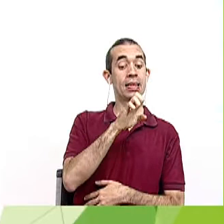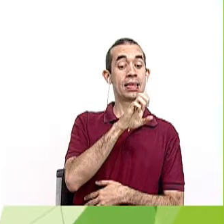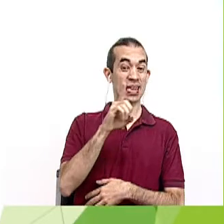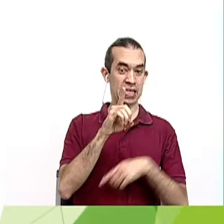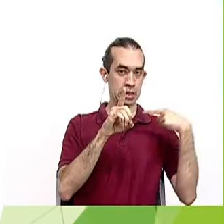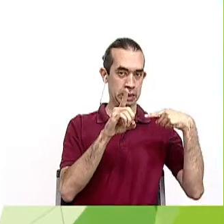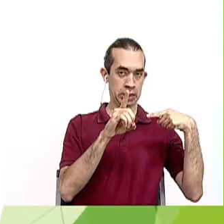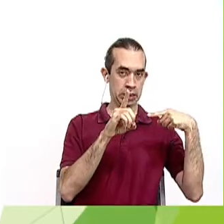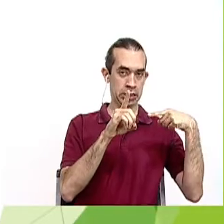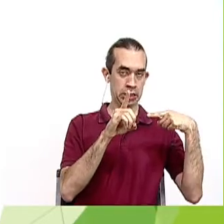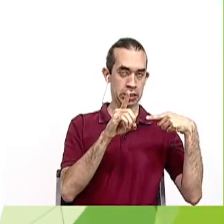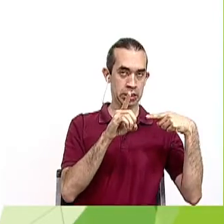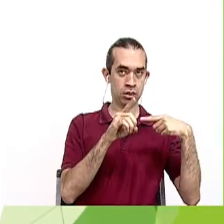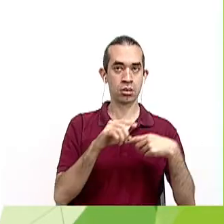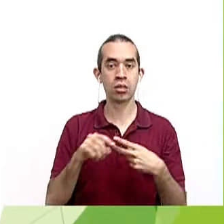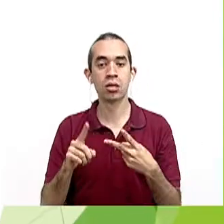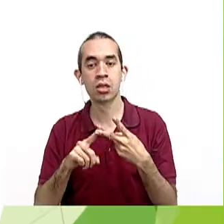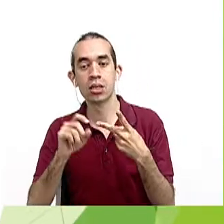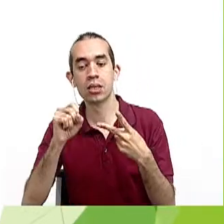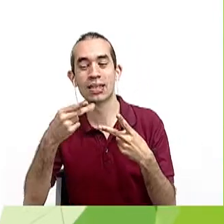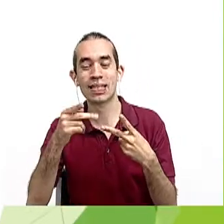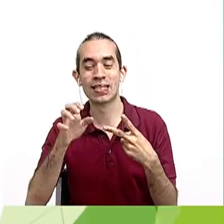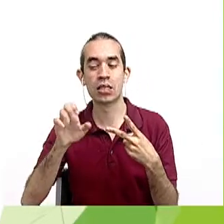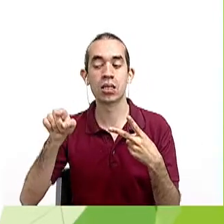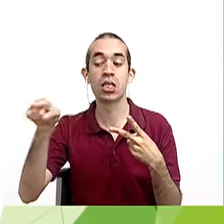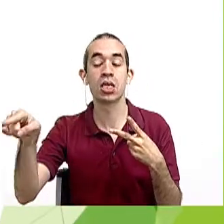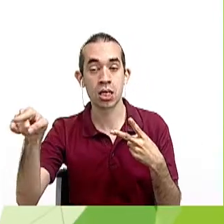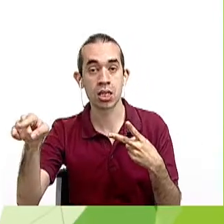used another subject in the second sentence, and it